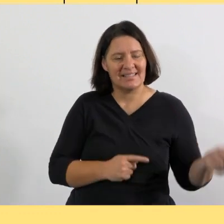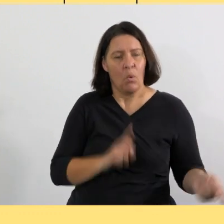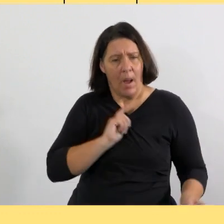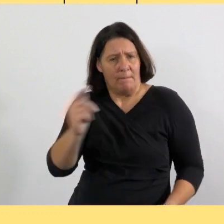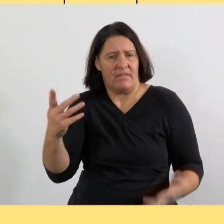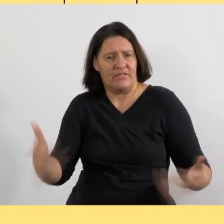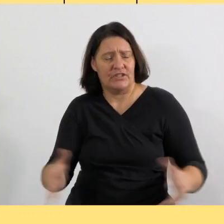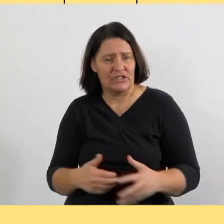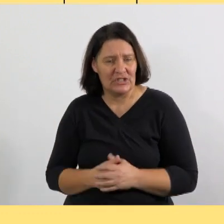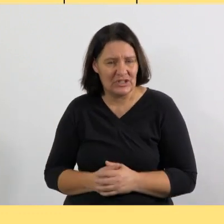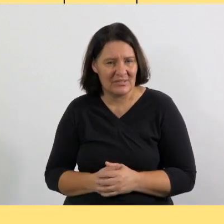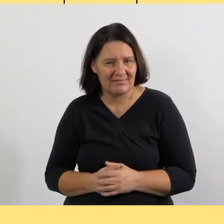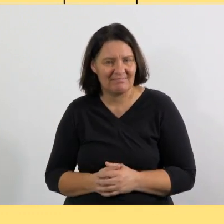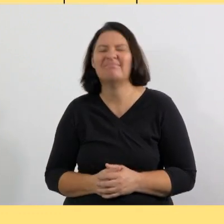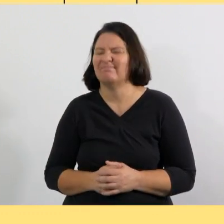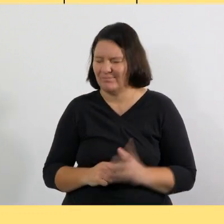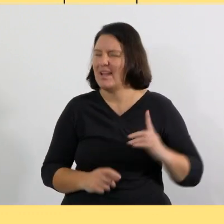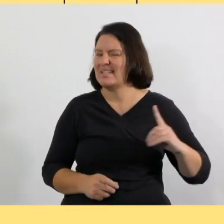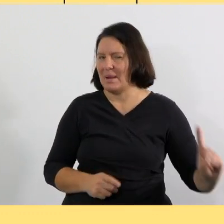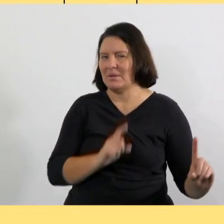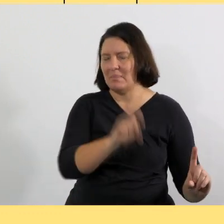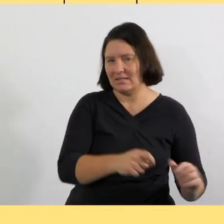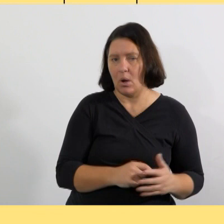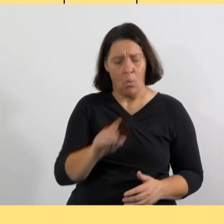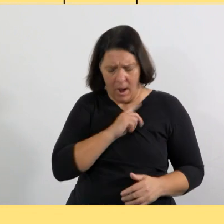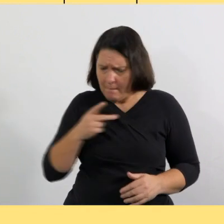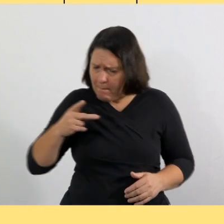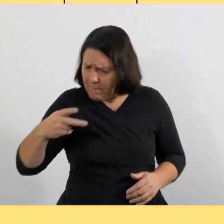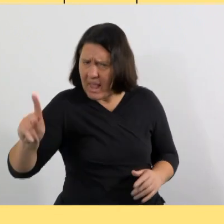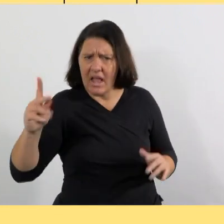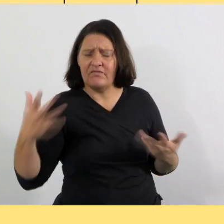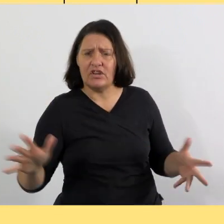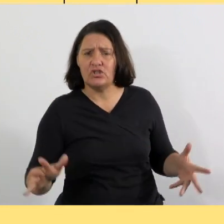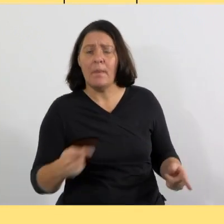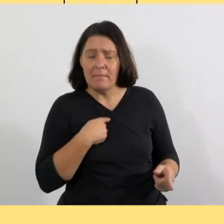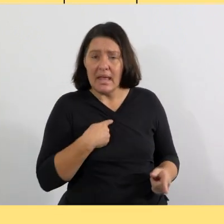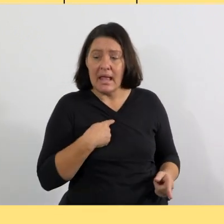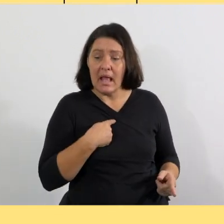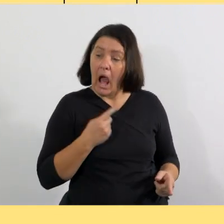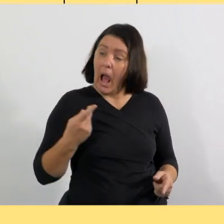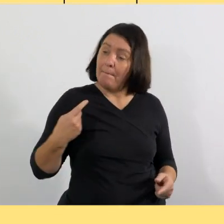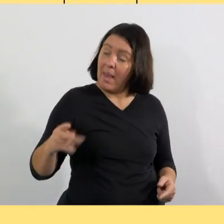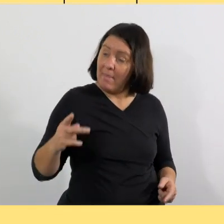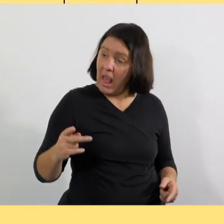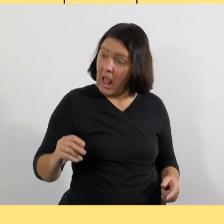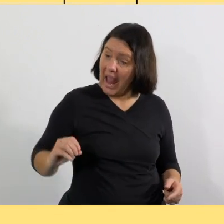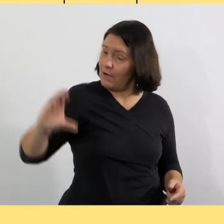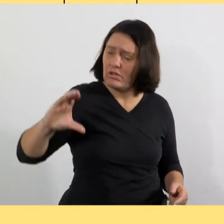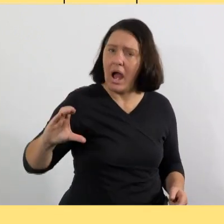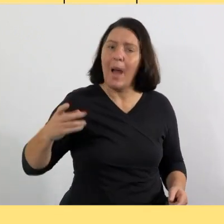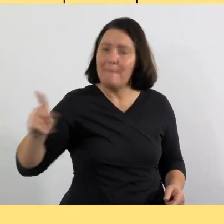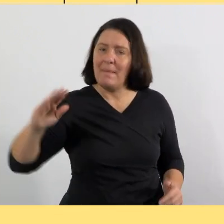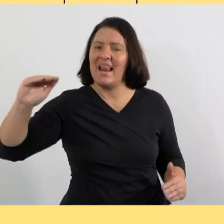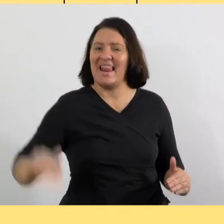creditors control when I pay them? Definitely we should debit. When we pay our creditors, it decreases the amount that we owe